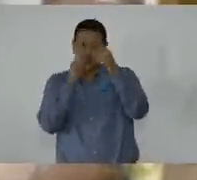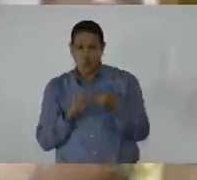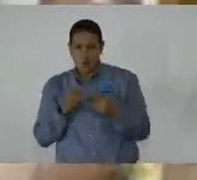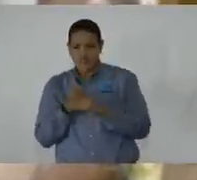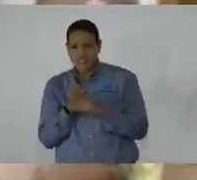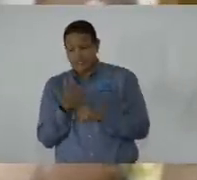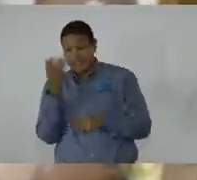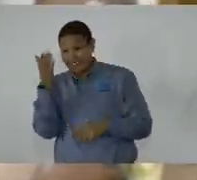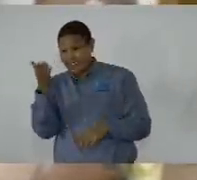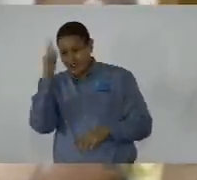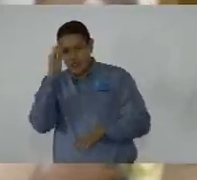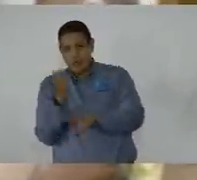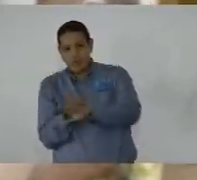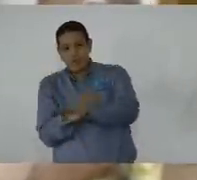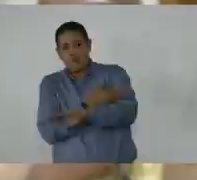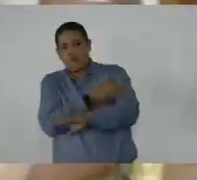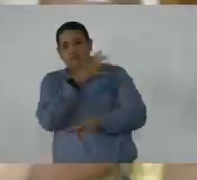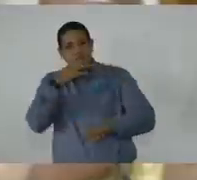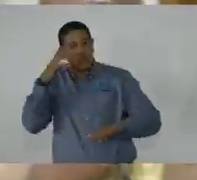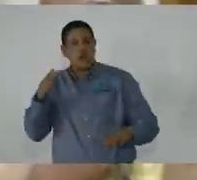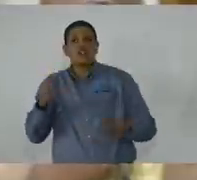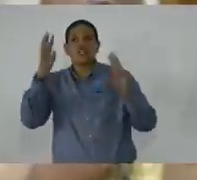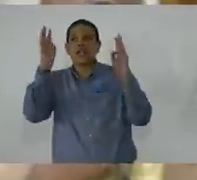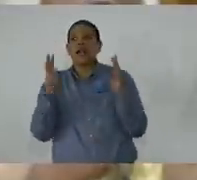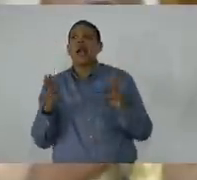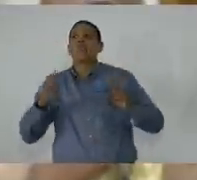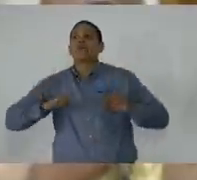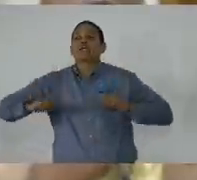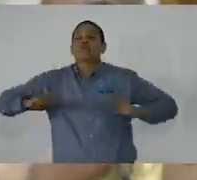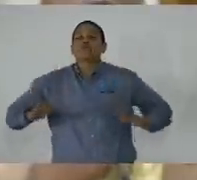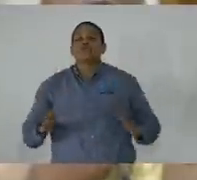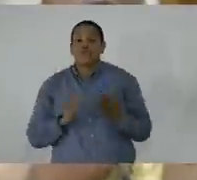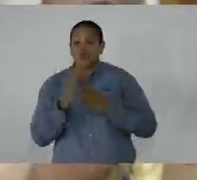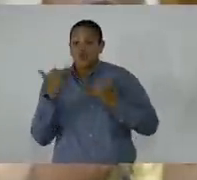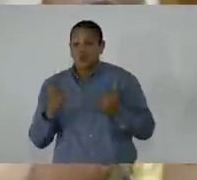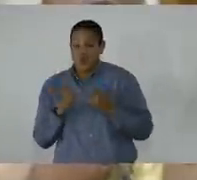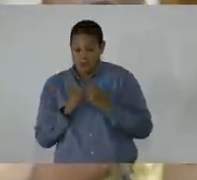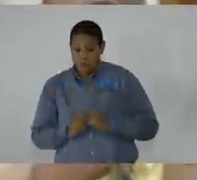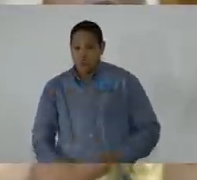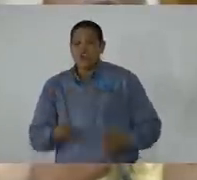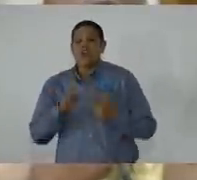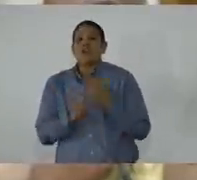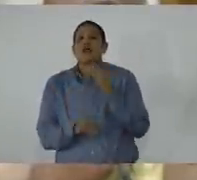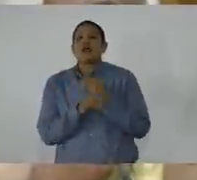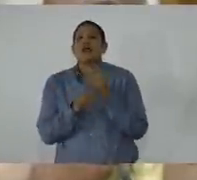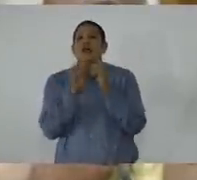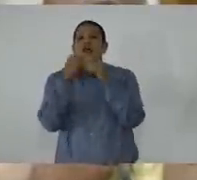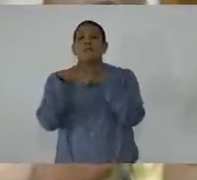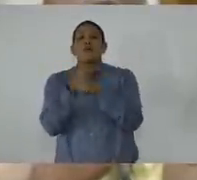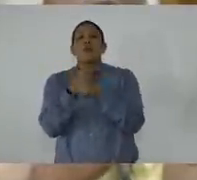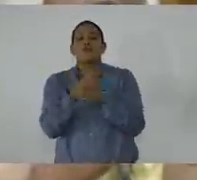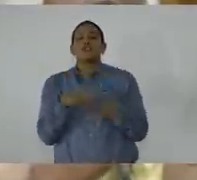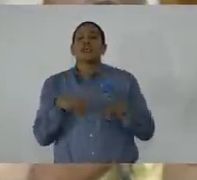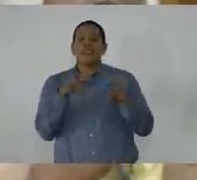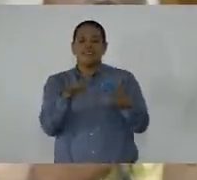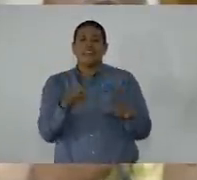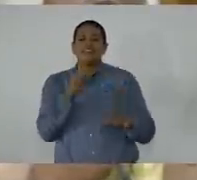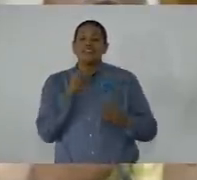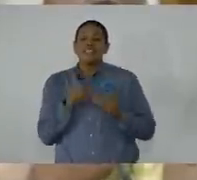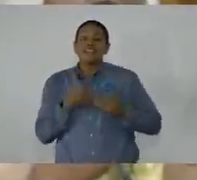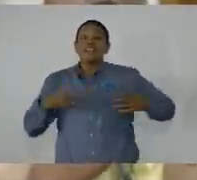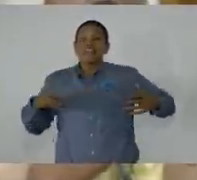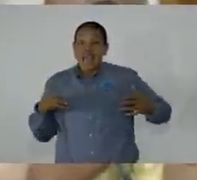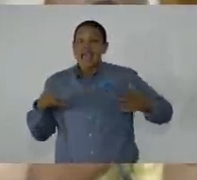towards improving agricultural climate resilience through modernization, production efficiency, scale,